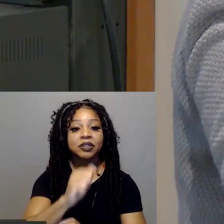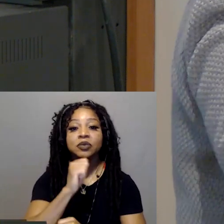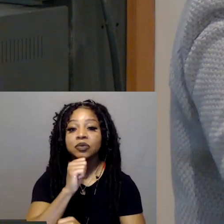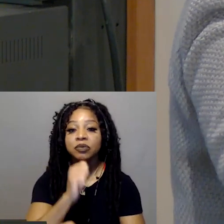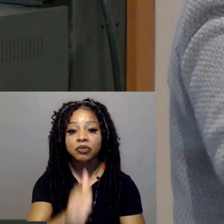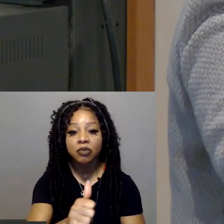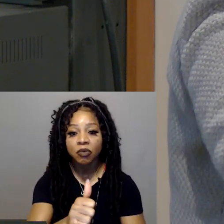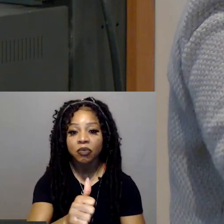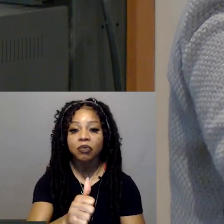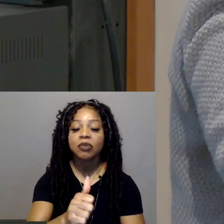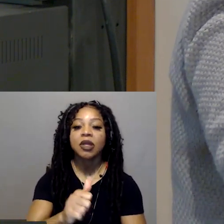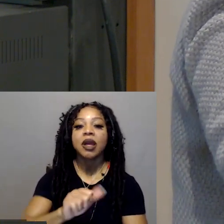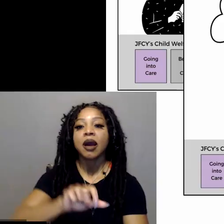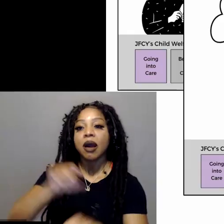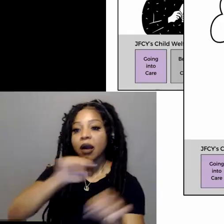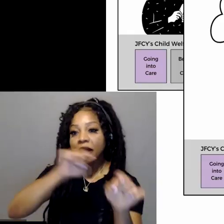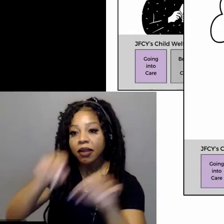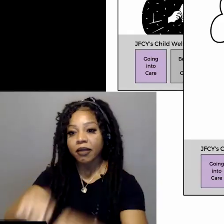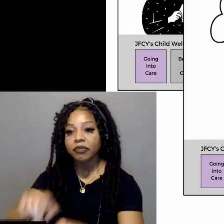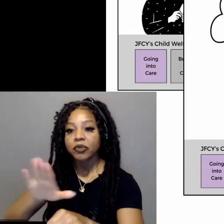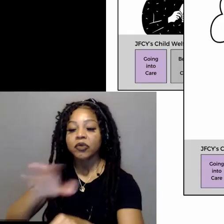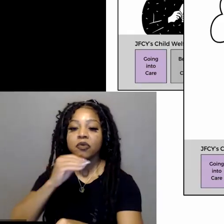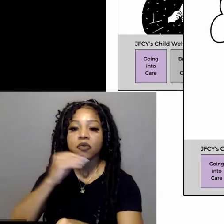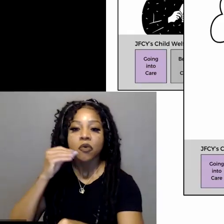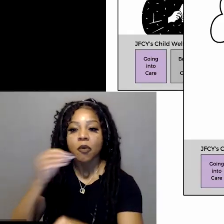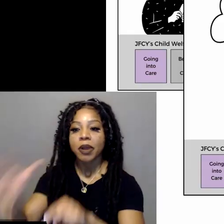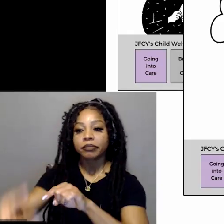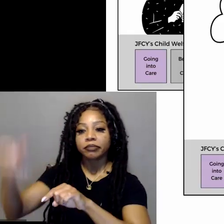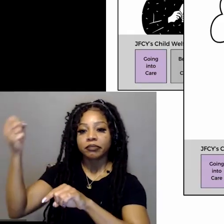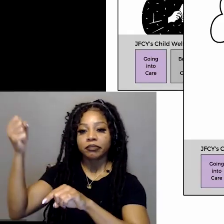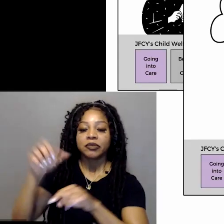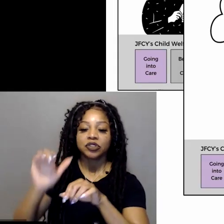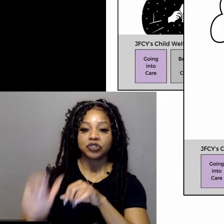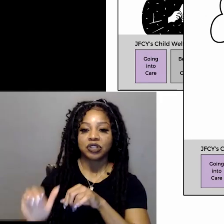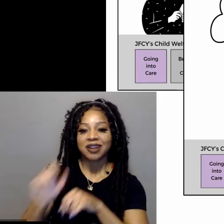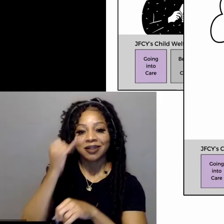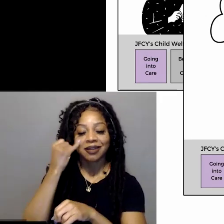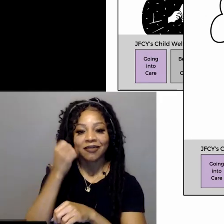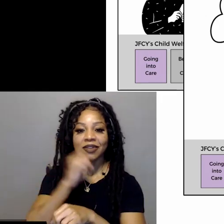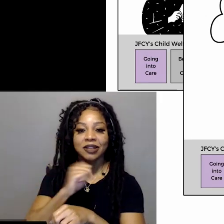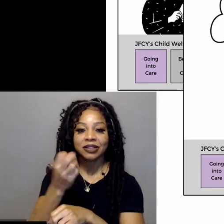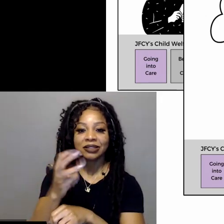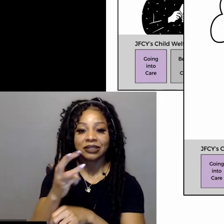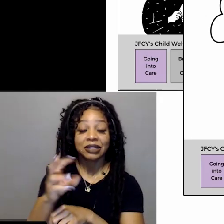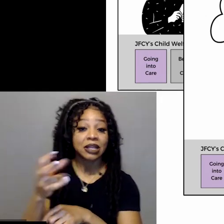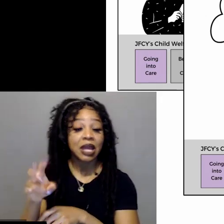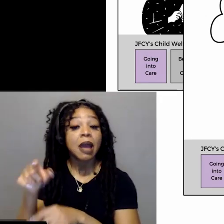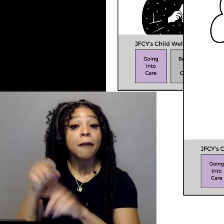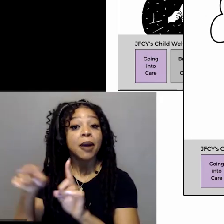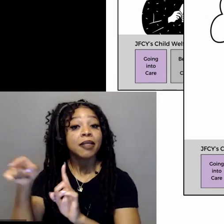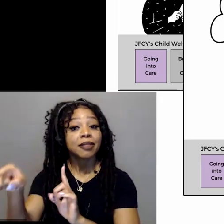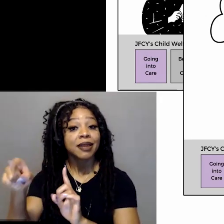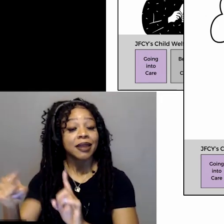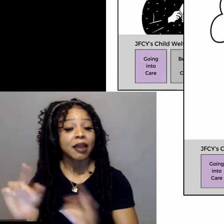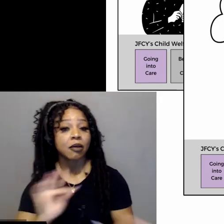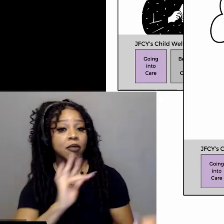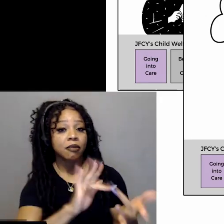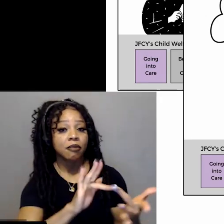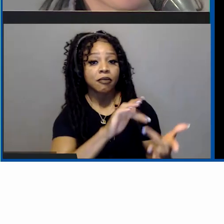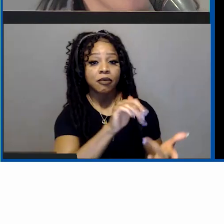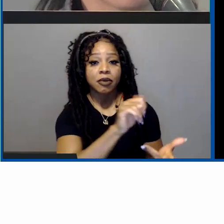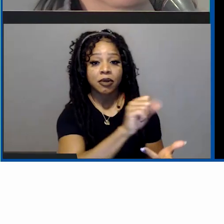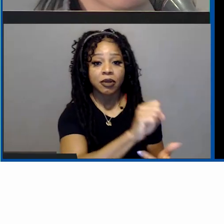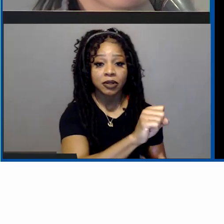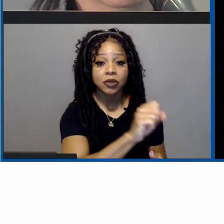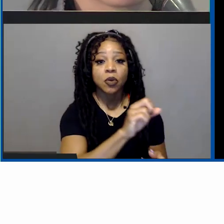come and take a 16-year-old out of the house. A 16 or 17-year-old can approach CAS, or